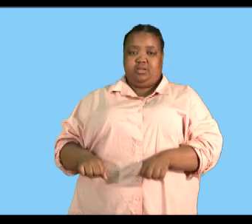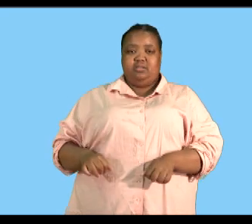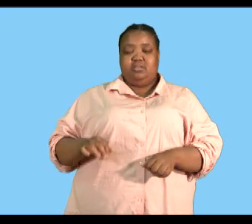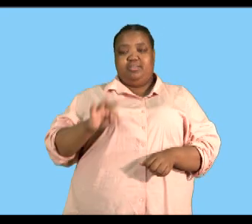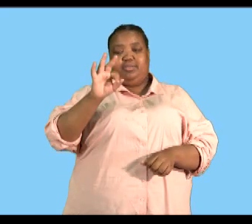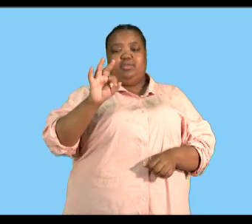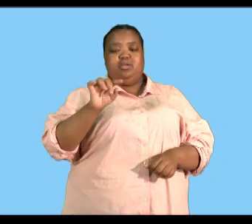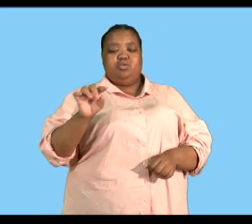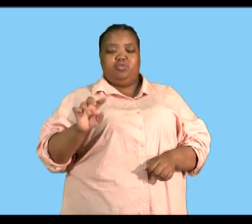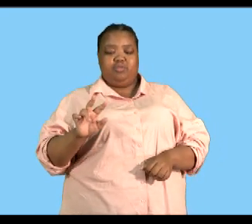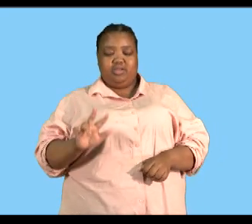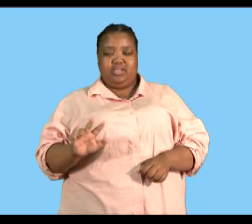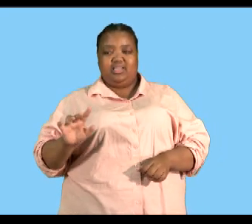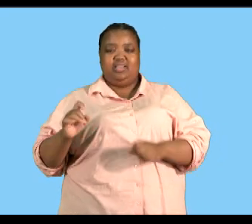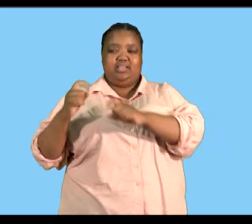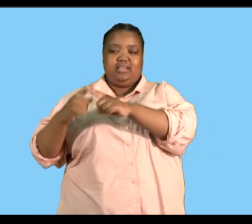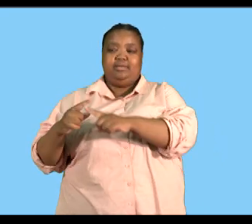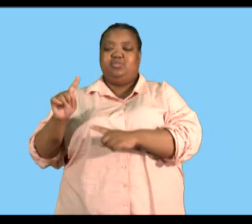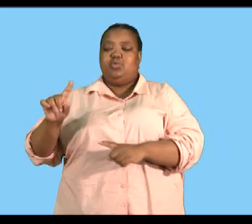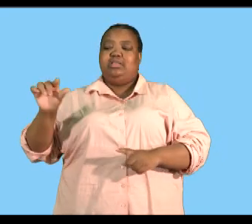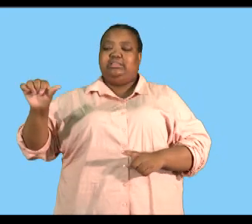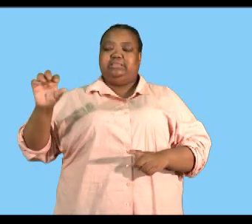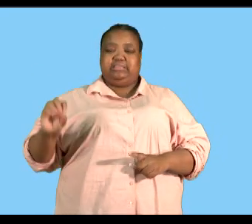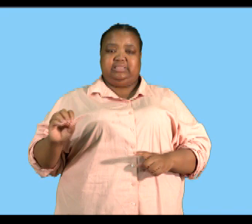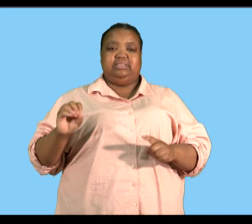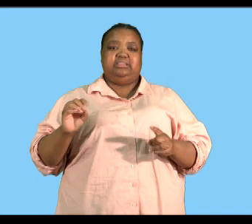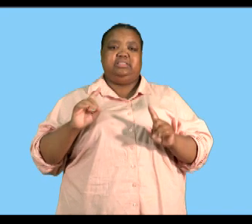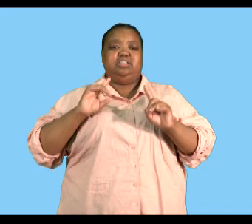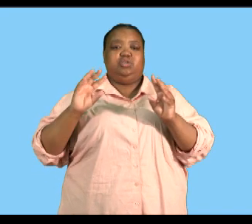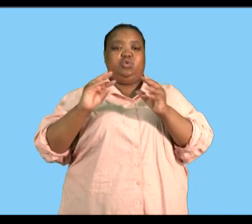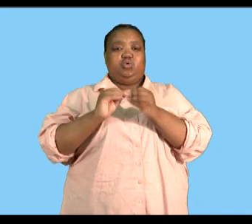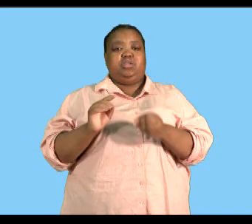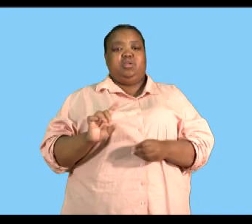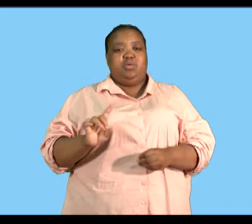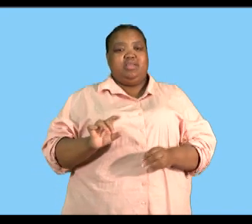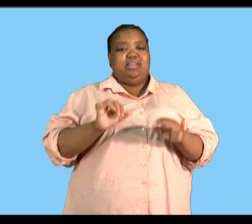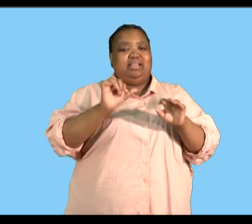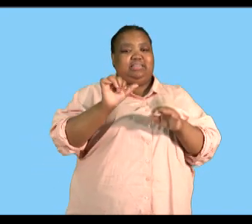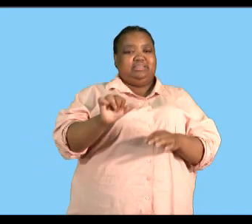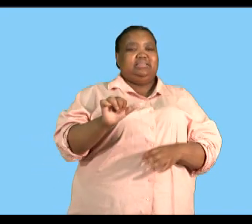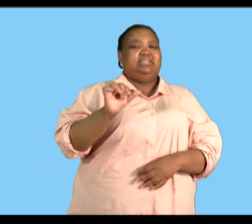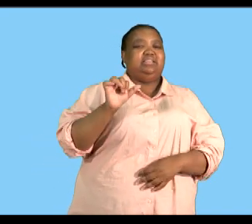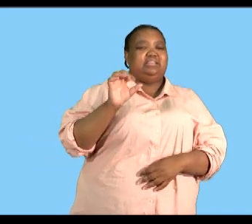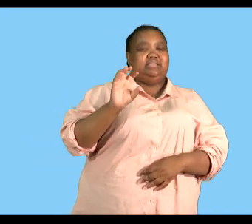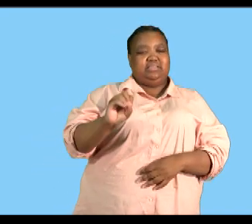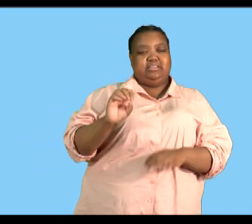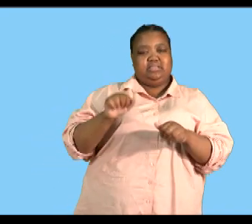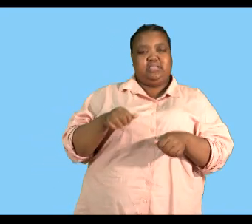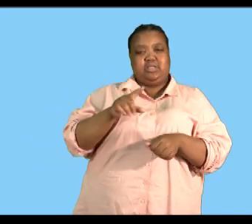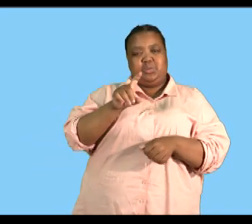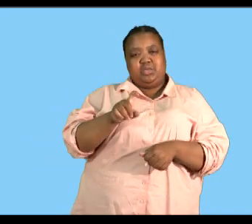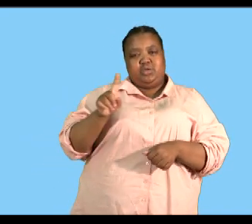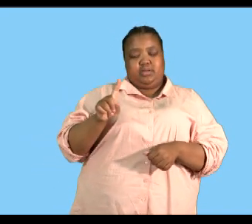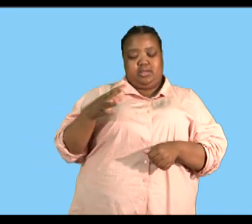having 3/8 multiplied by 160, it will give us 60. So the question was, calculate how many